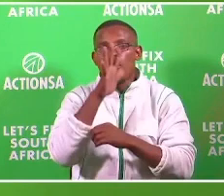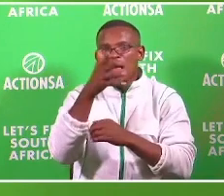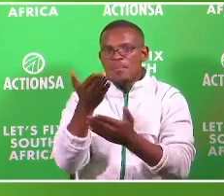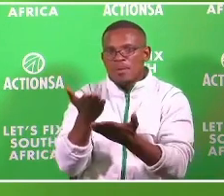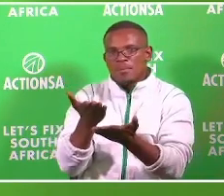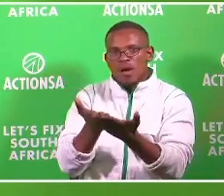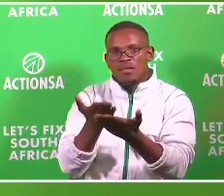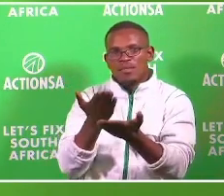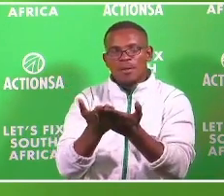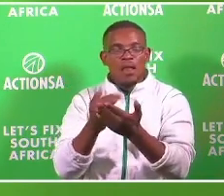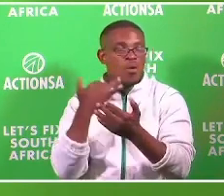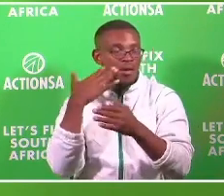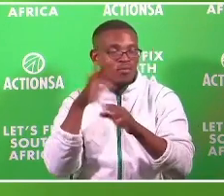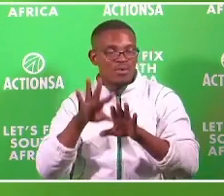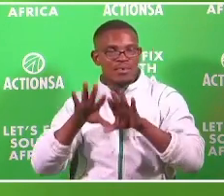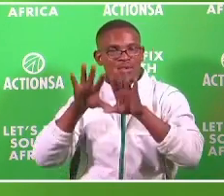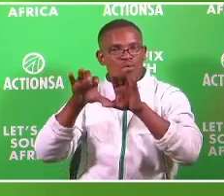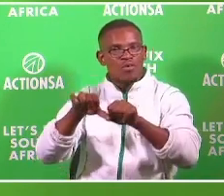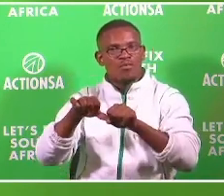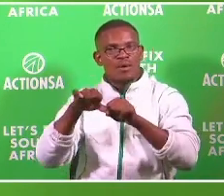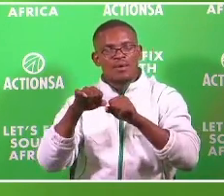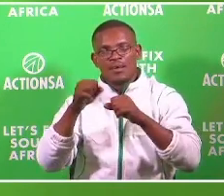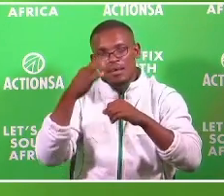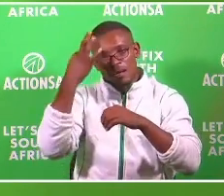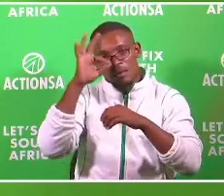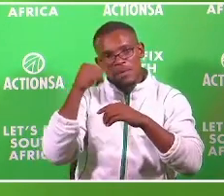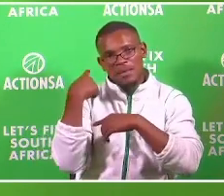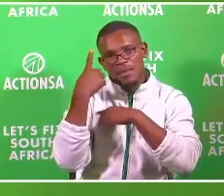possible when we take government next year.